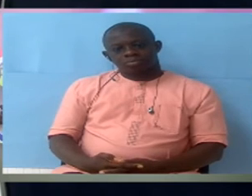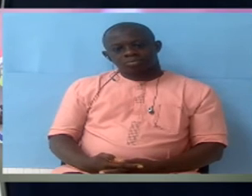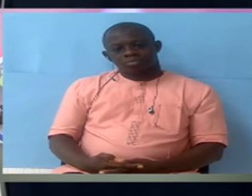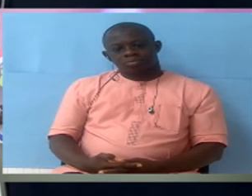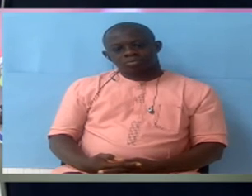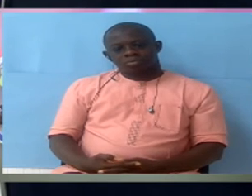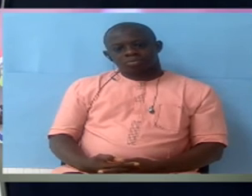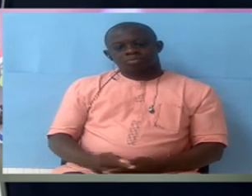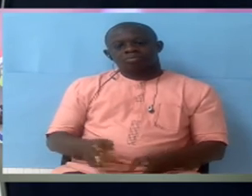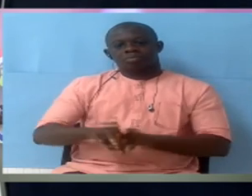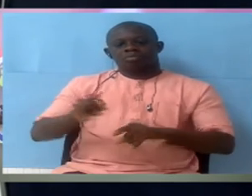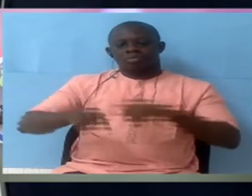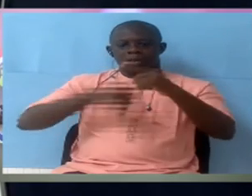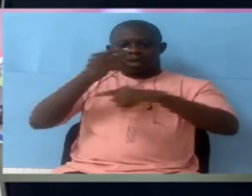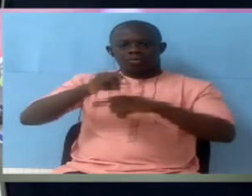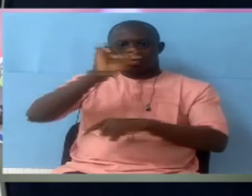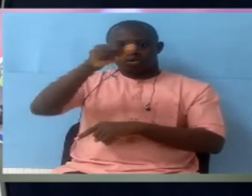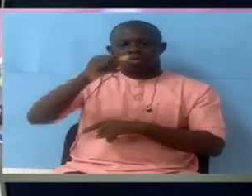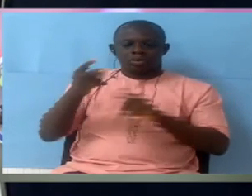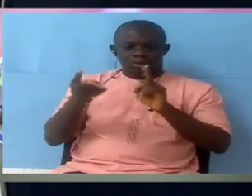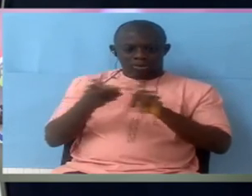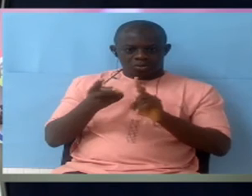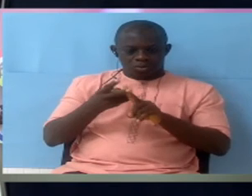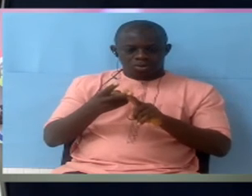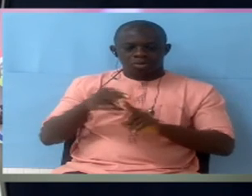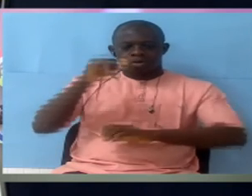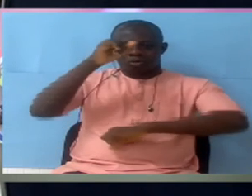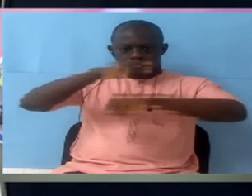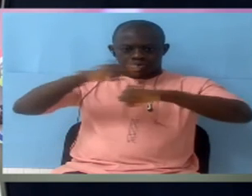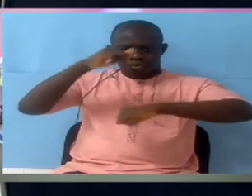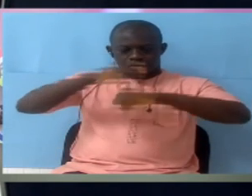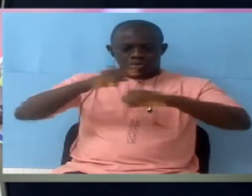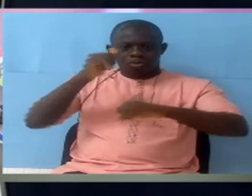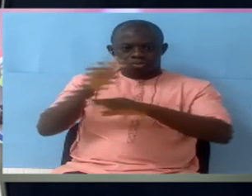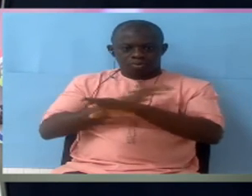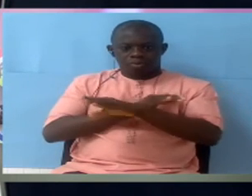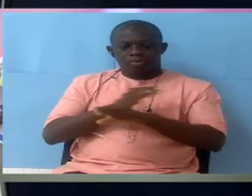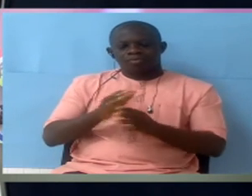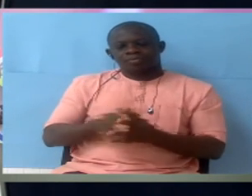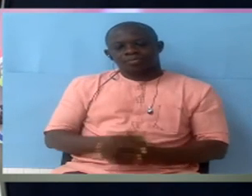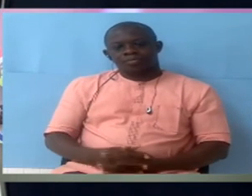After your second ordeal, ganaw